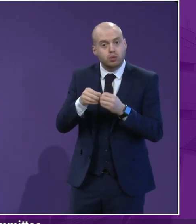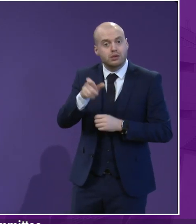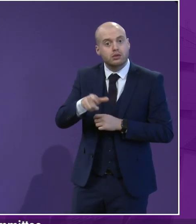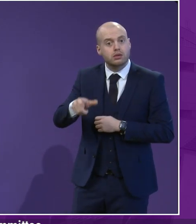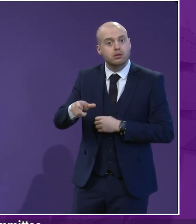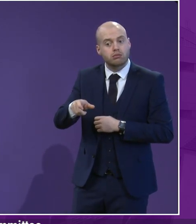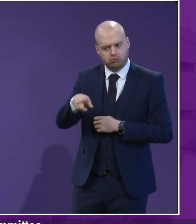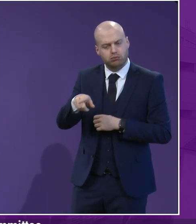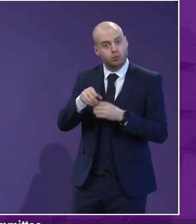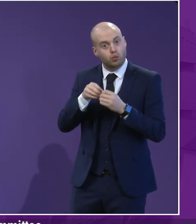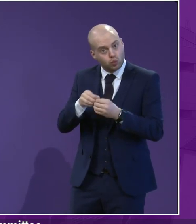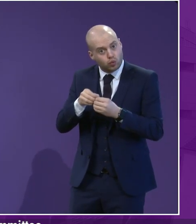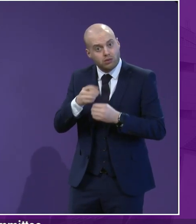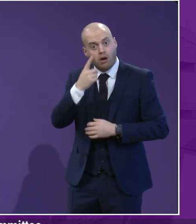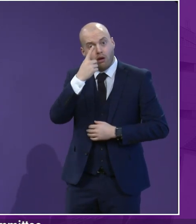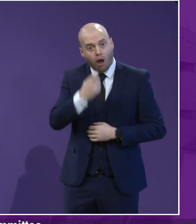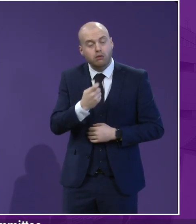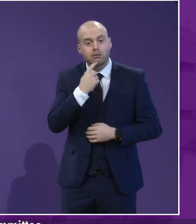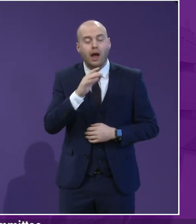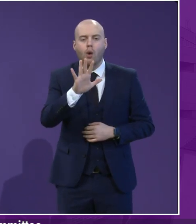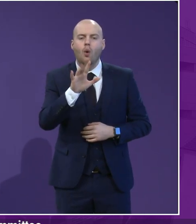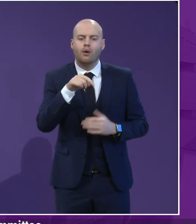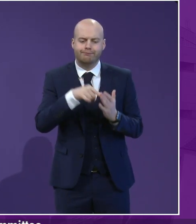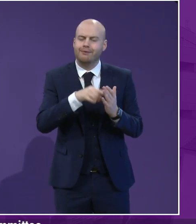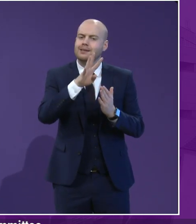that I wanted to ask, which was around flexibility